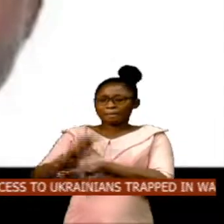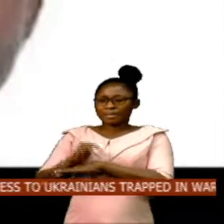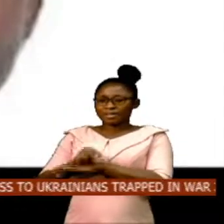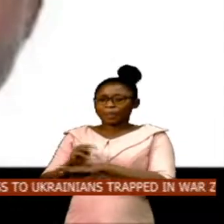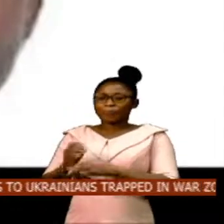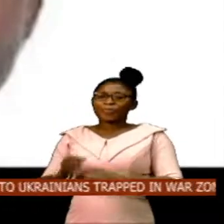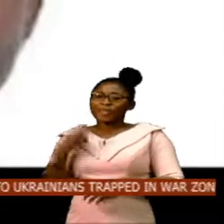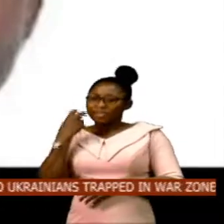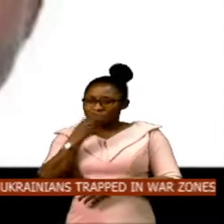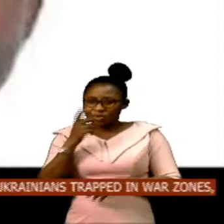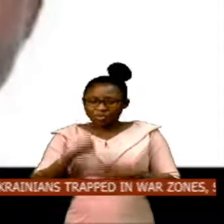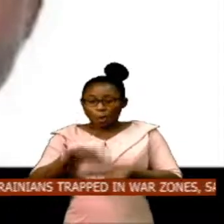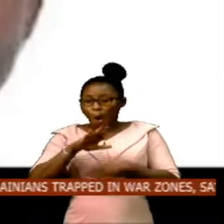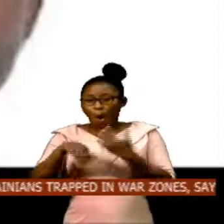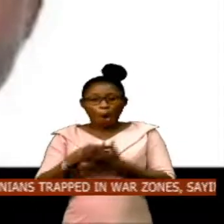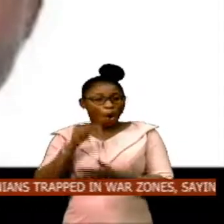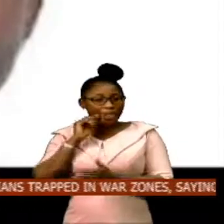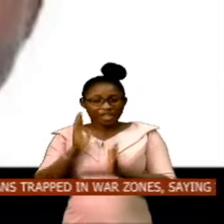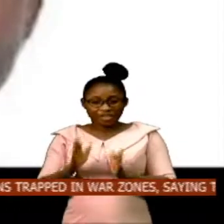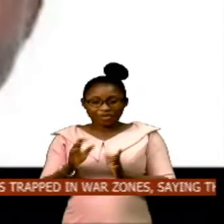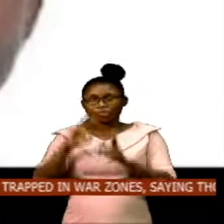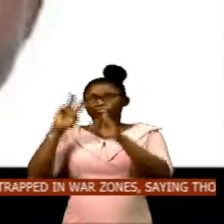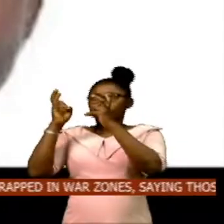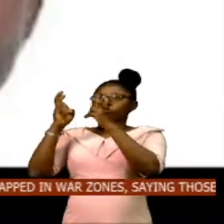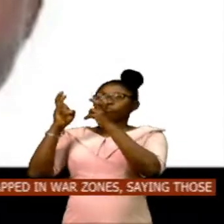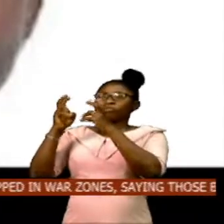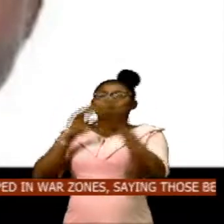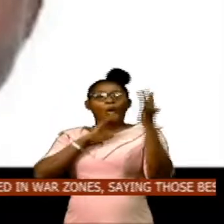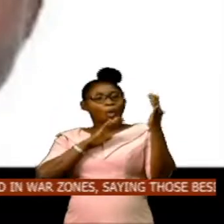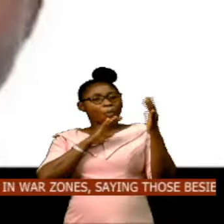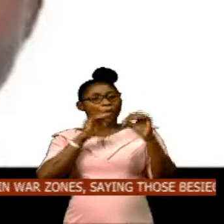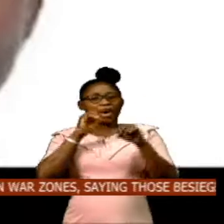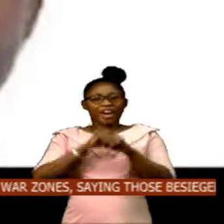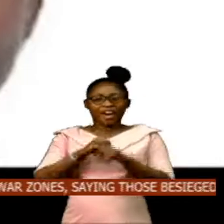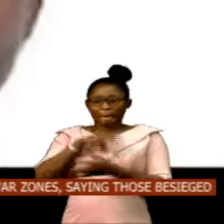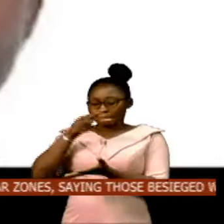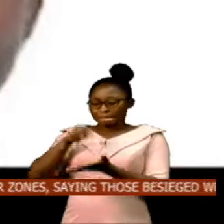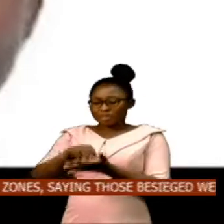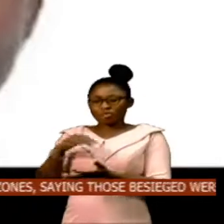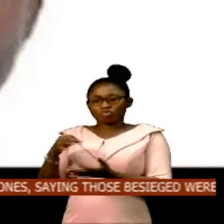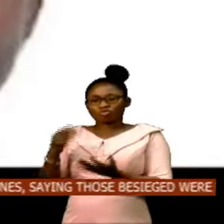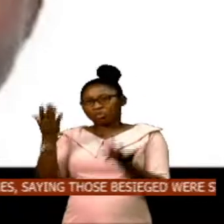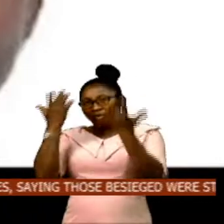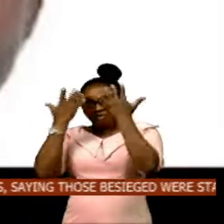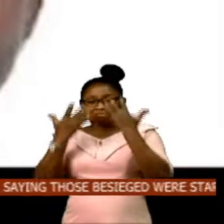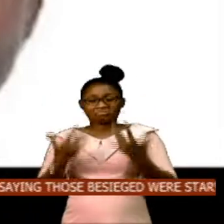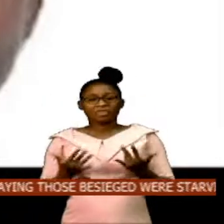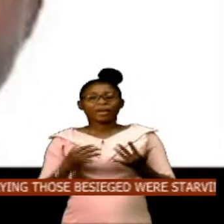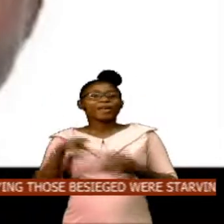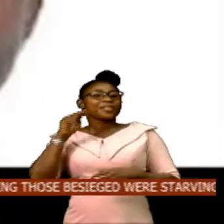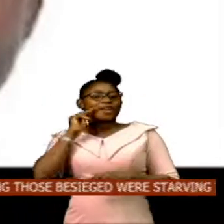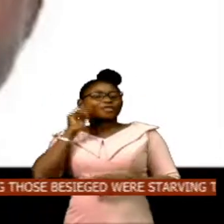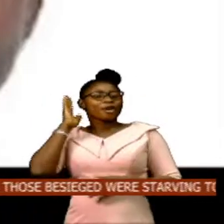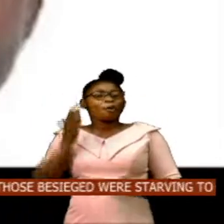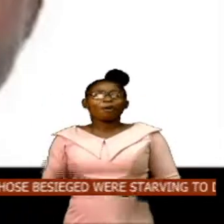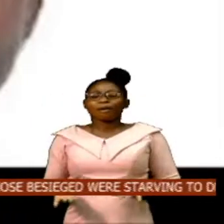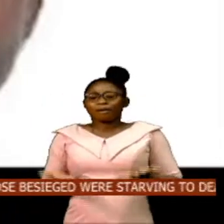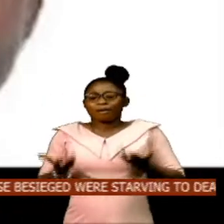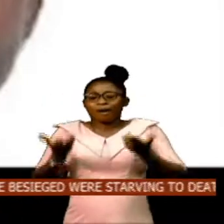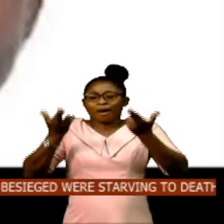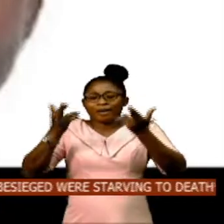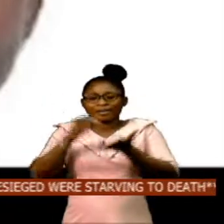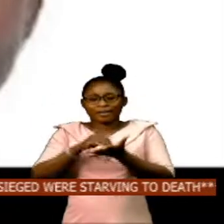message, addressed to all Nigerians and titled Hope in the Midst of Gloom, Nigeria Will Rise